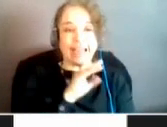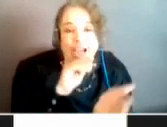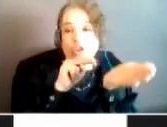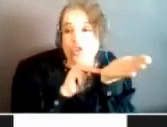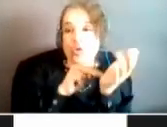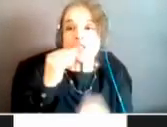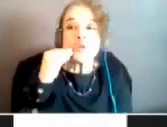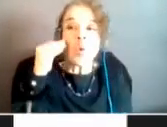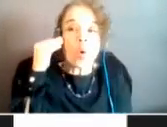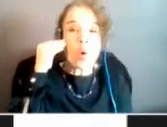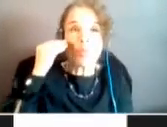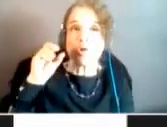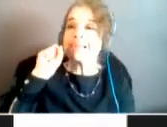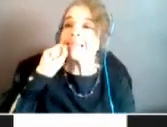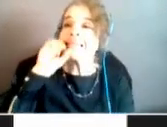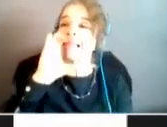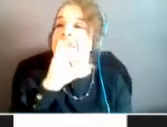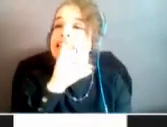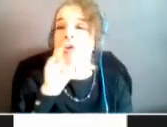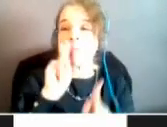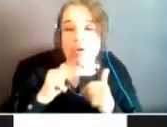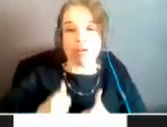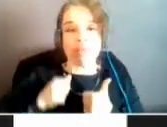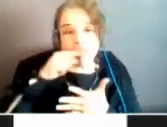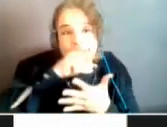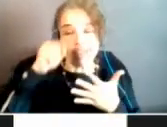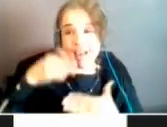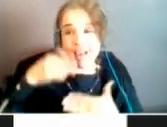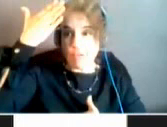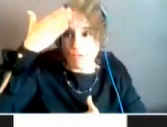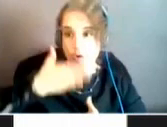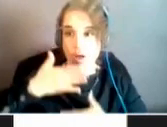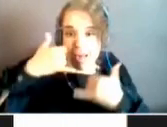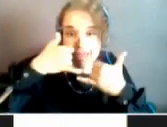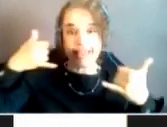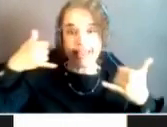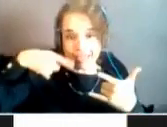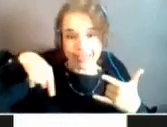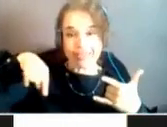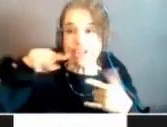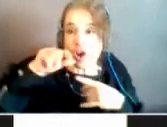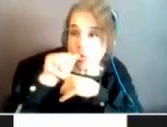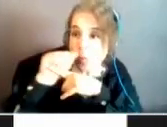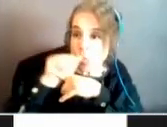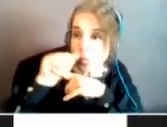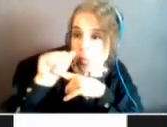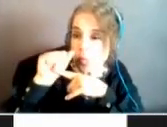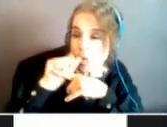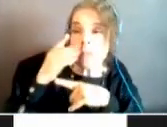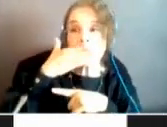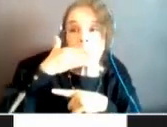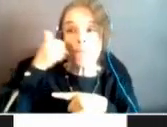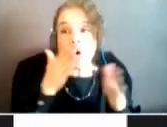or senior residences, because they're often in the front line, and they, with training, could be